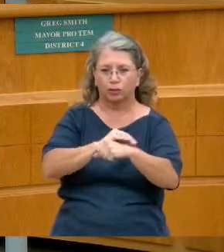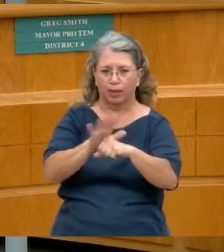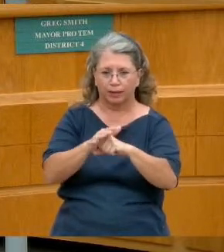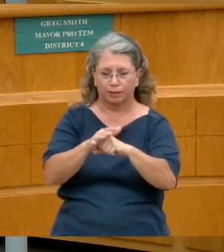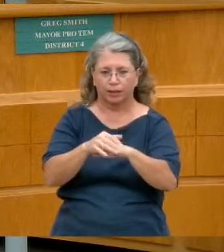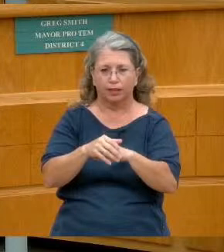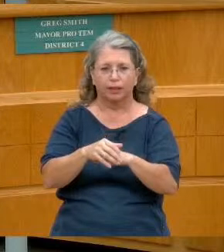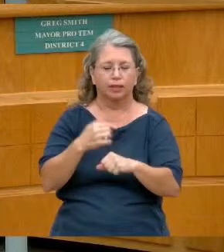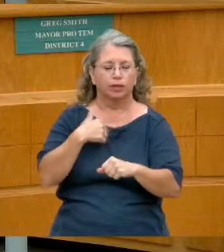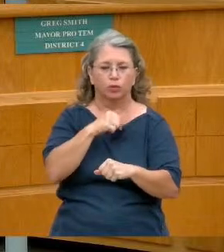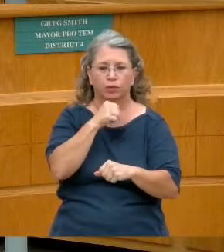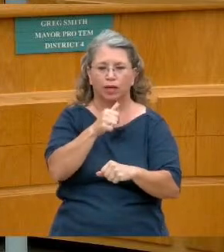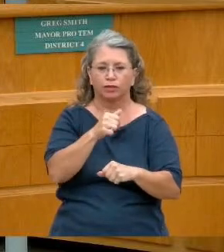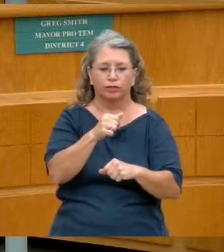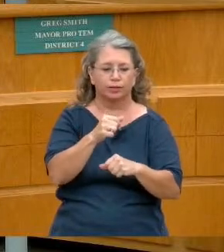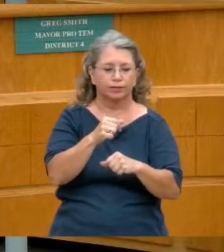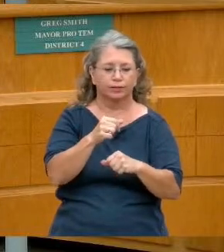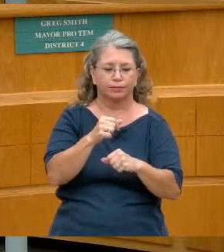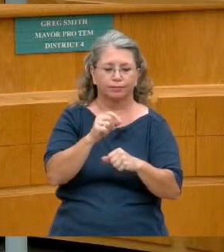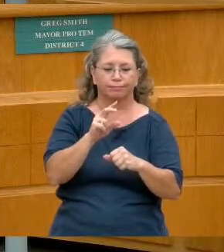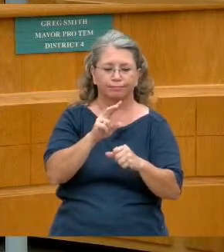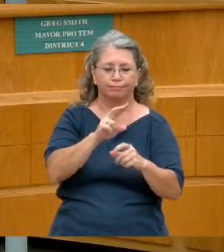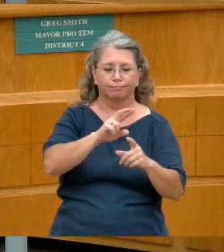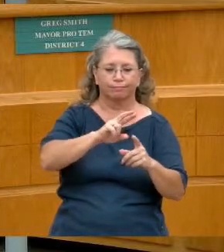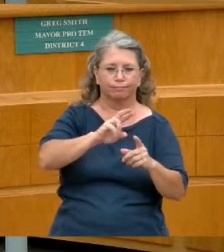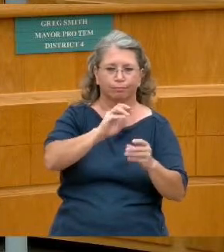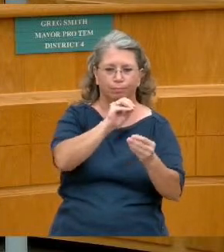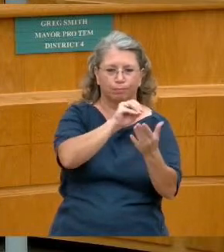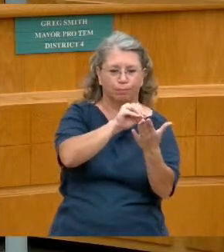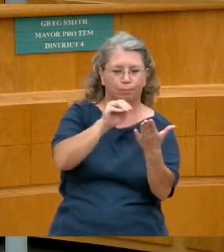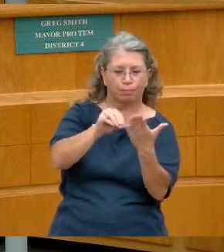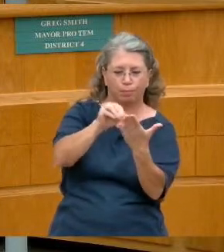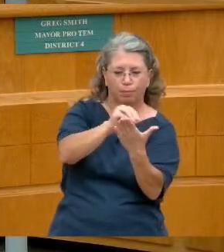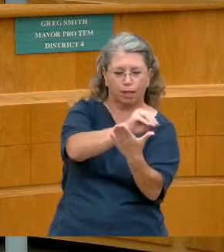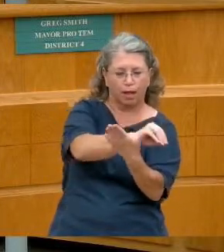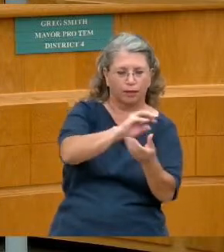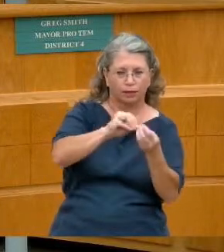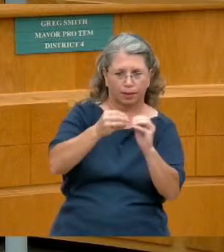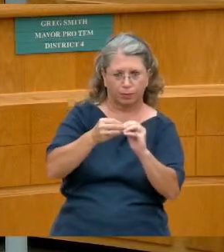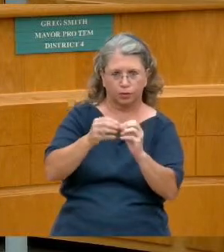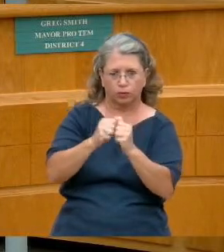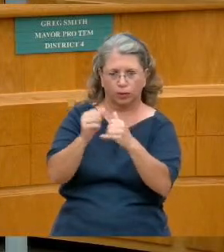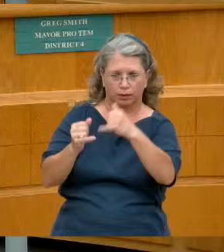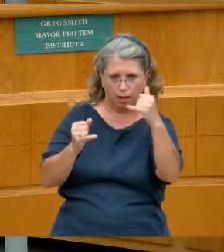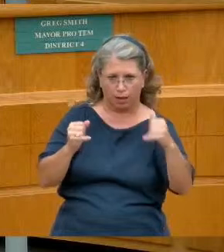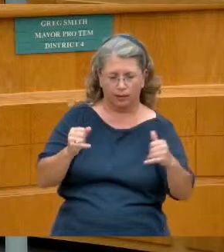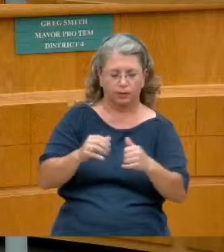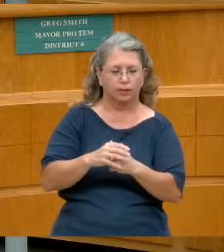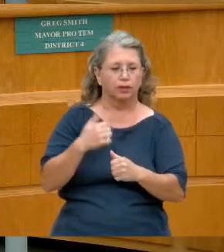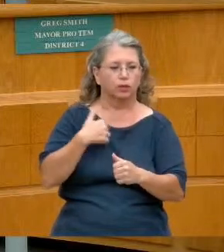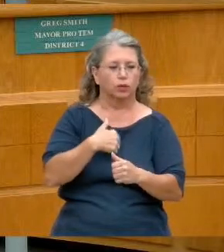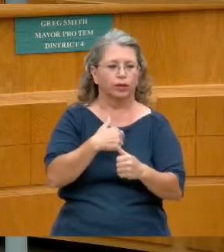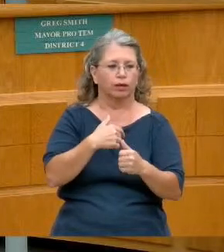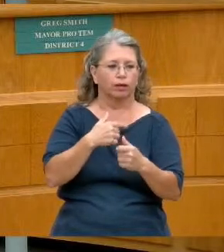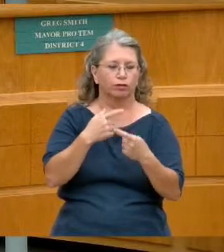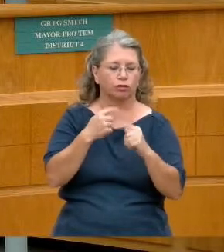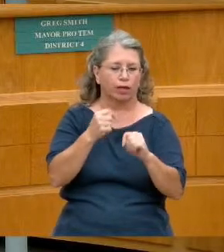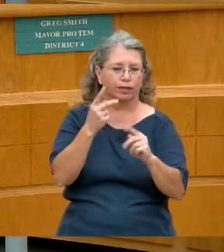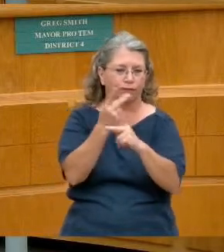does it best fit to the points. We're actually simulating how the pandemic operates, including interventions